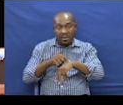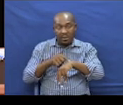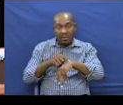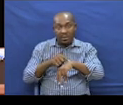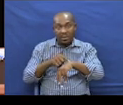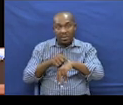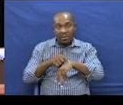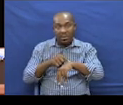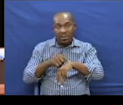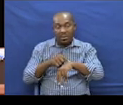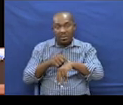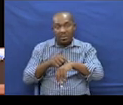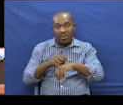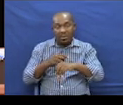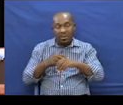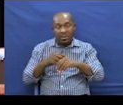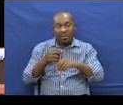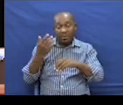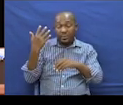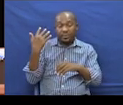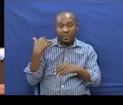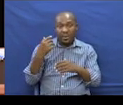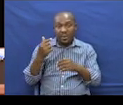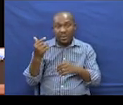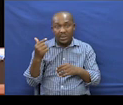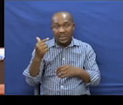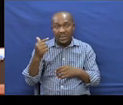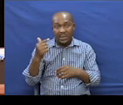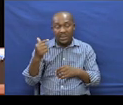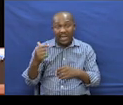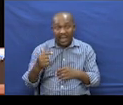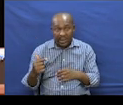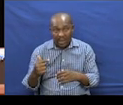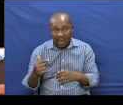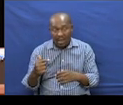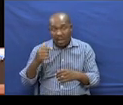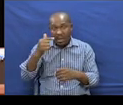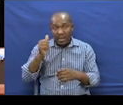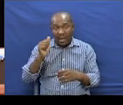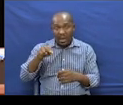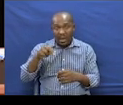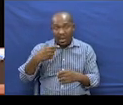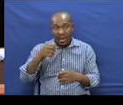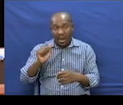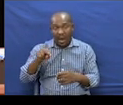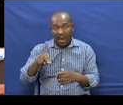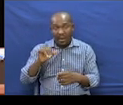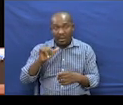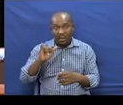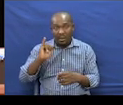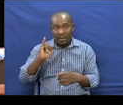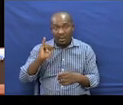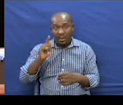independence. During that time, in Tanganyika, for example, there were more than one political parties which were struggling